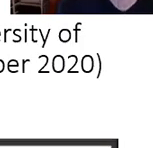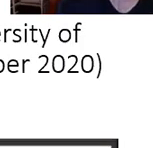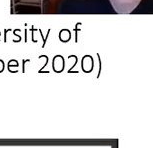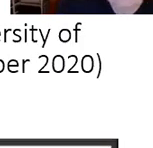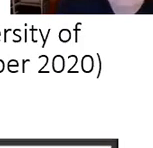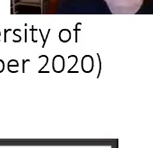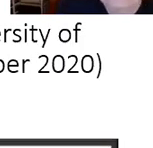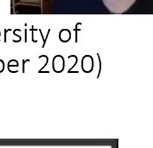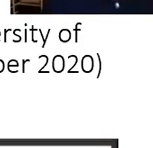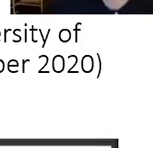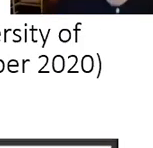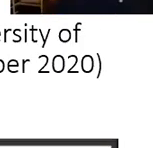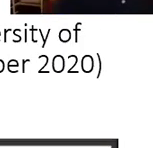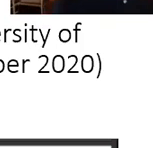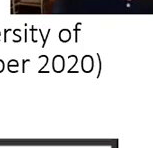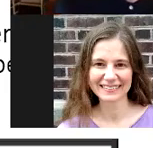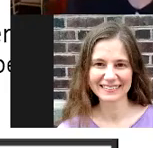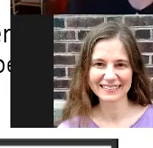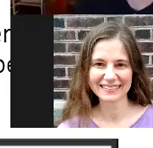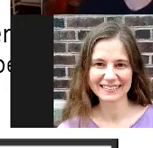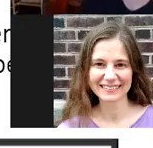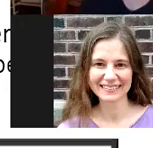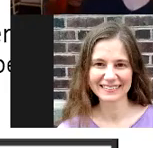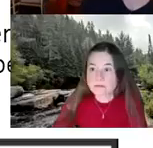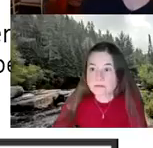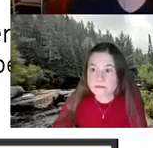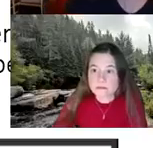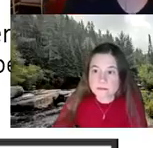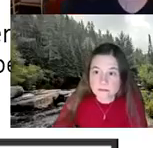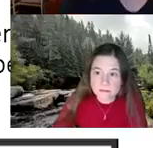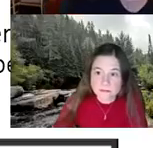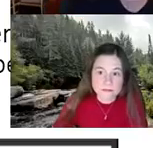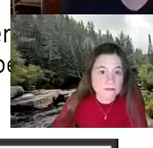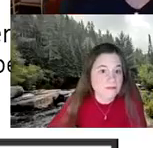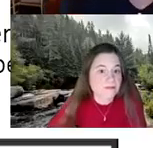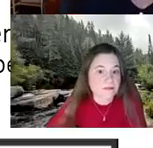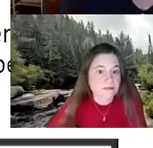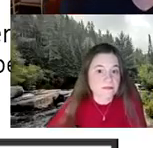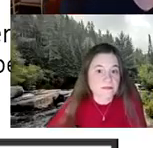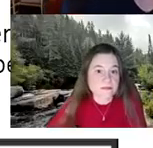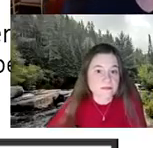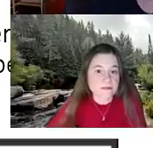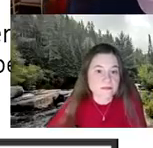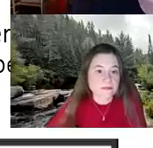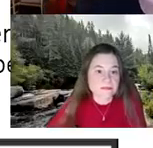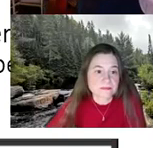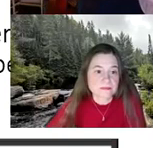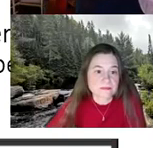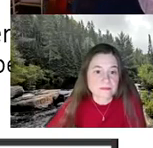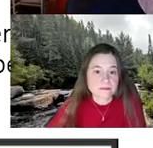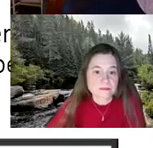the best paper and language award for 2020 i guess i don't need to explain what it's for goes to julie ann